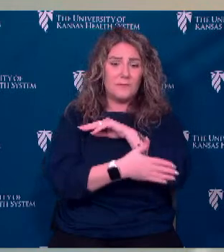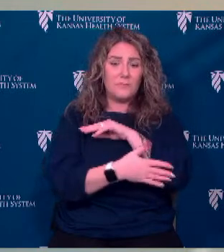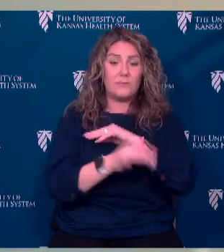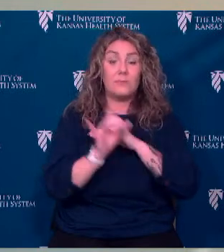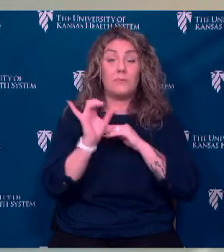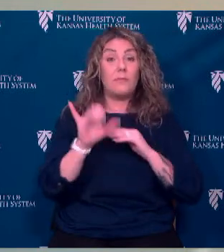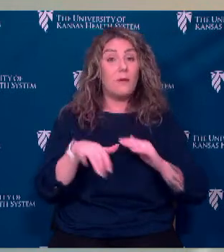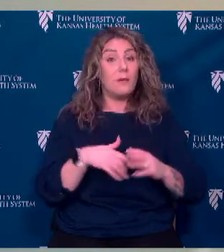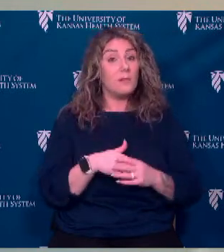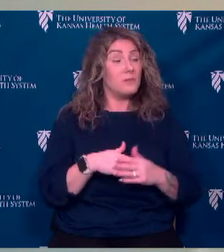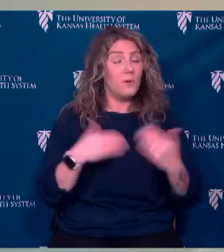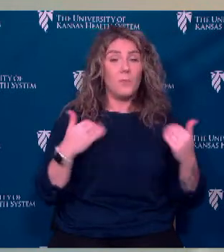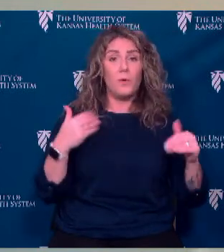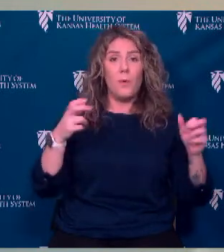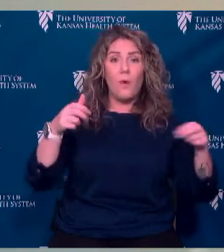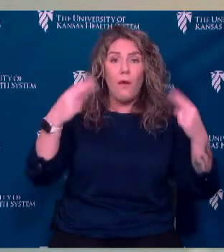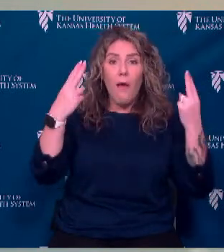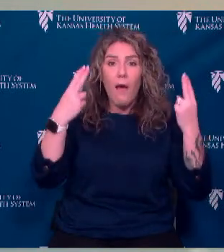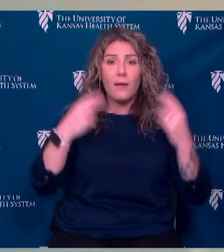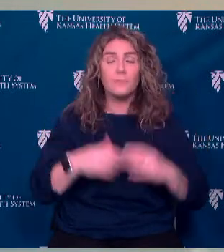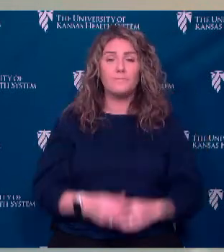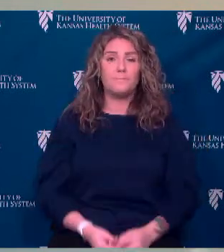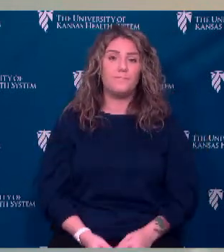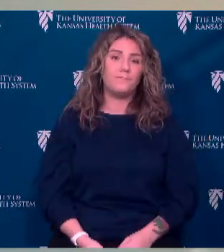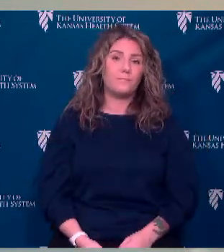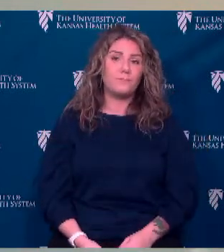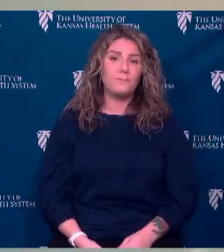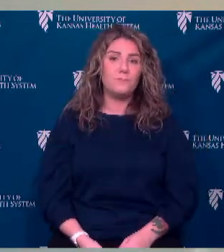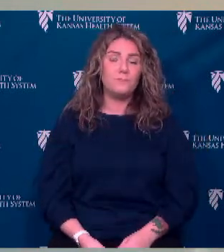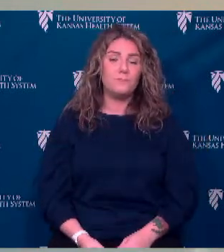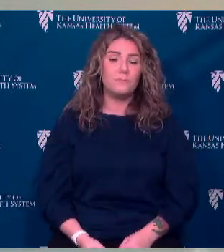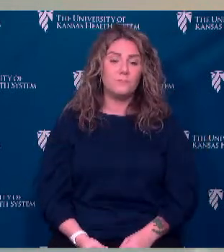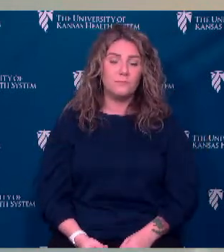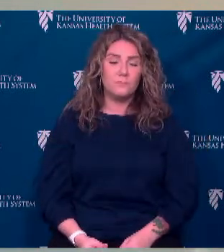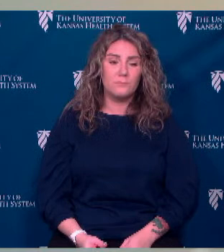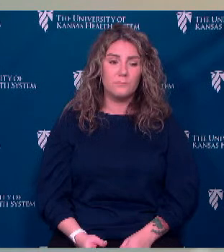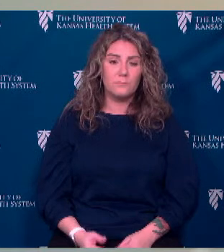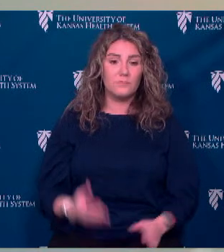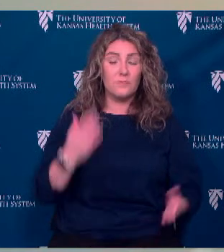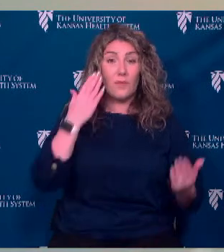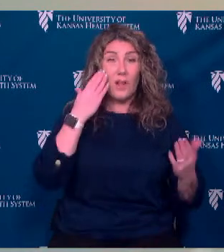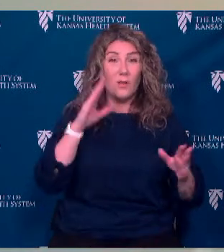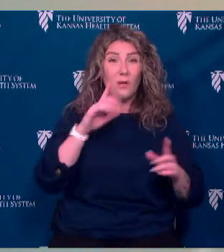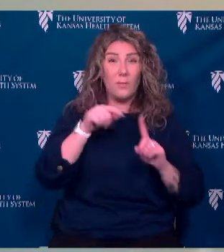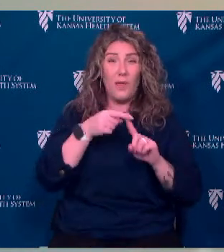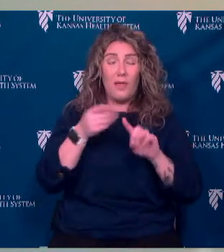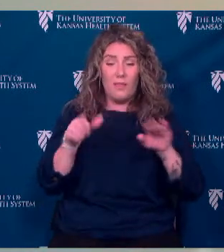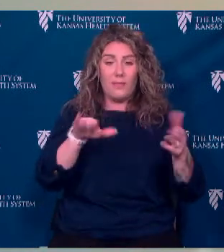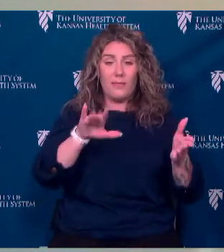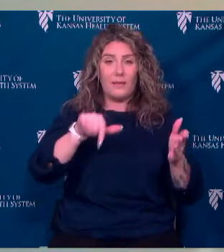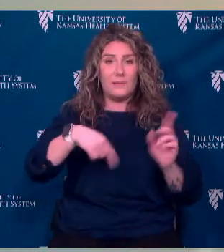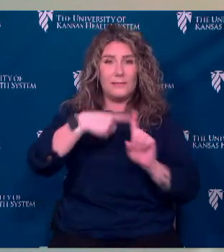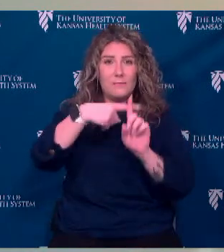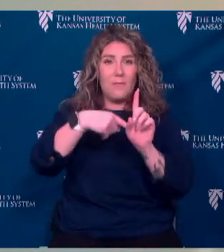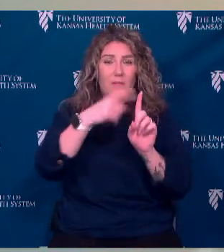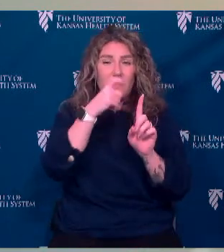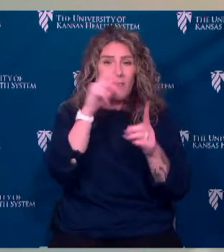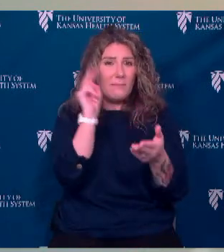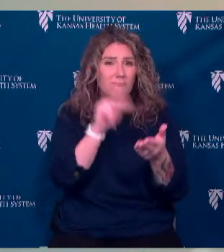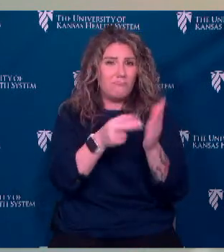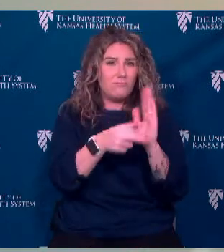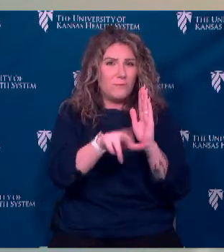also extremely high for us. Well, I don't know about our deaths this month. I haven't looked at that